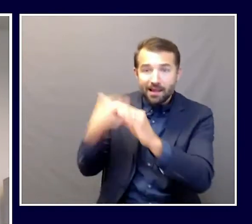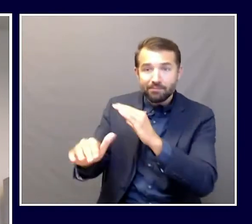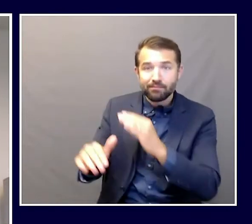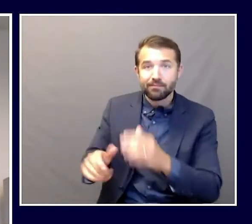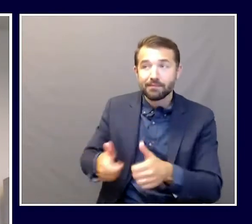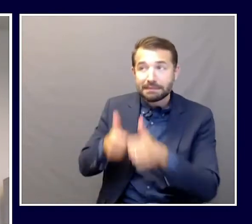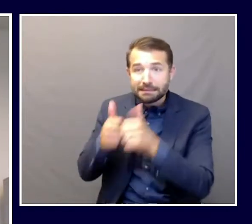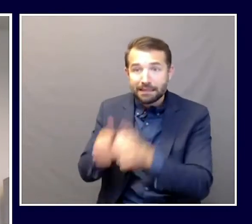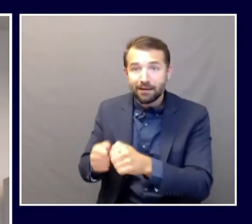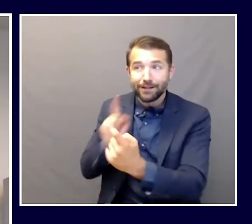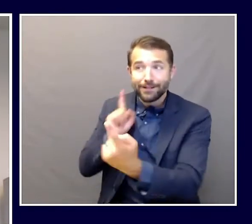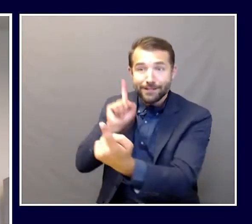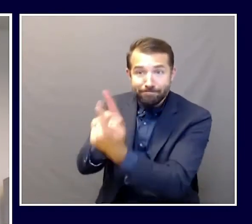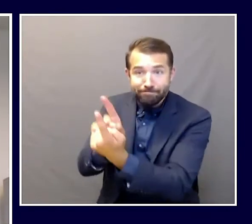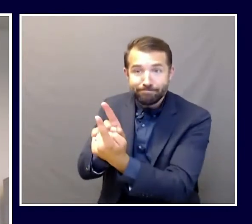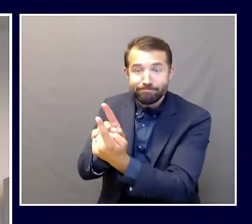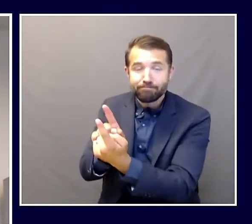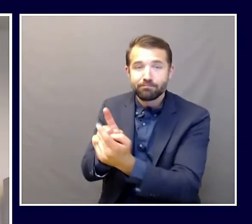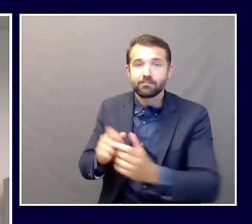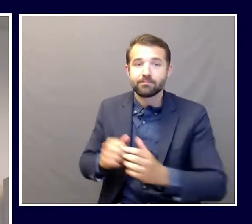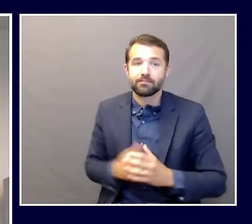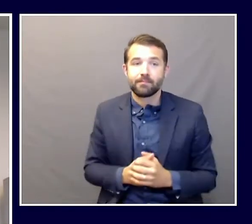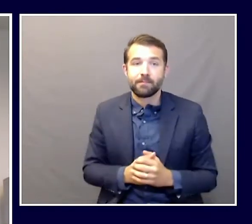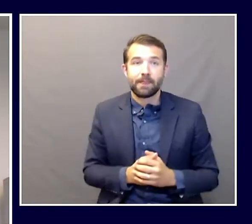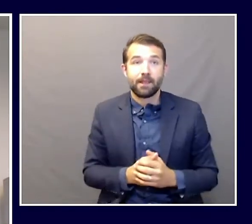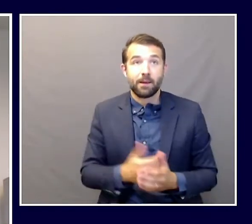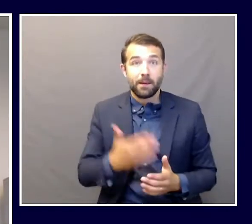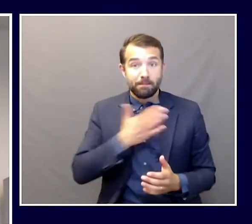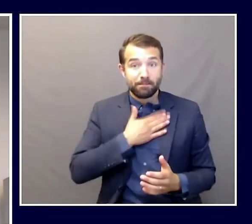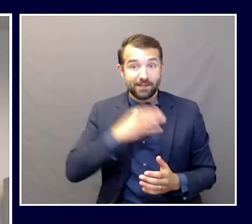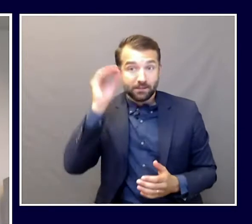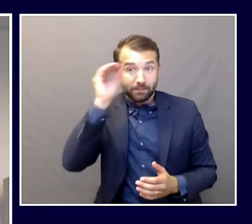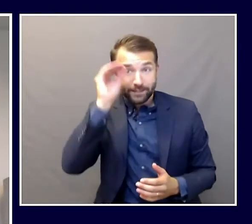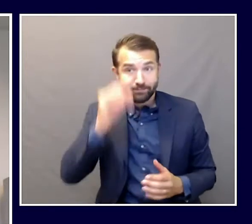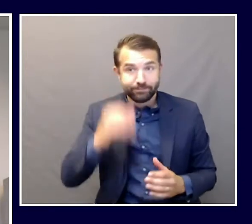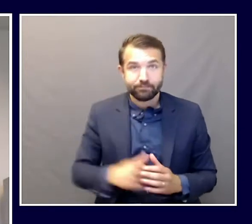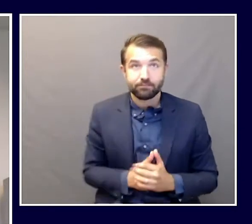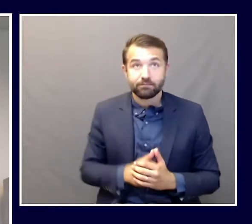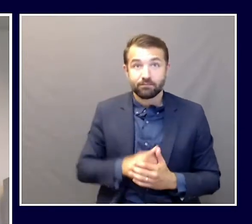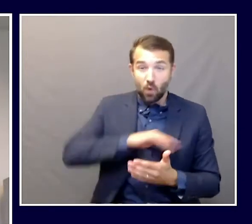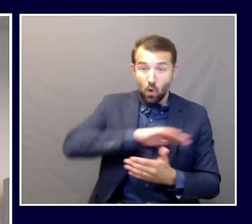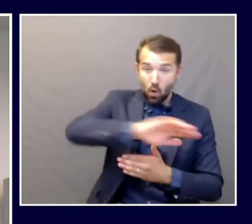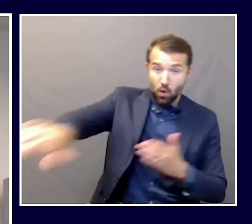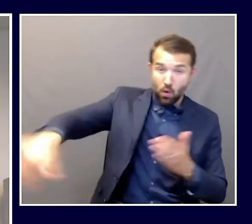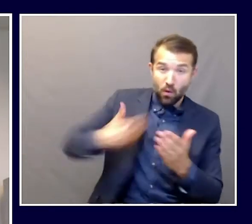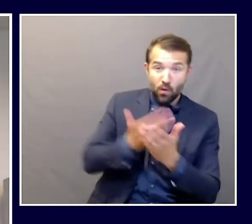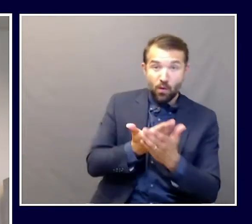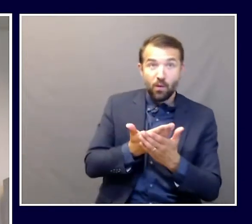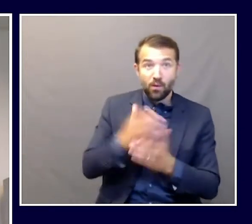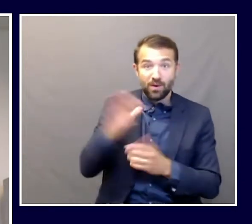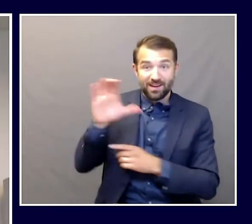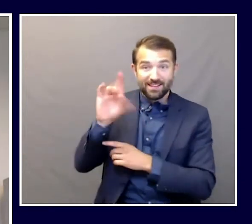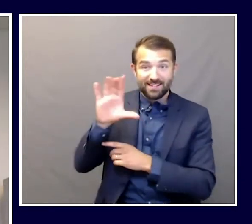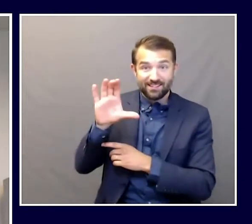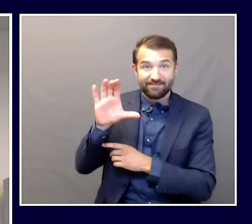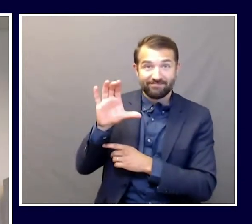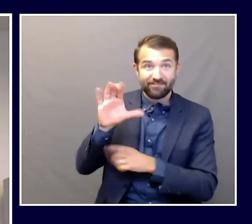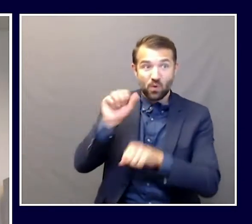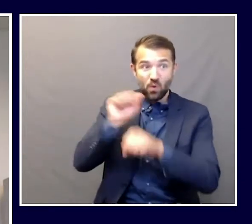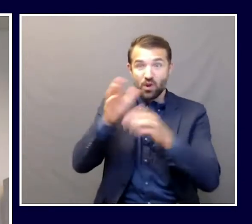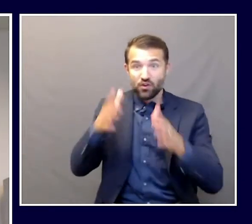view, no one who works at the Maine CDC should ever have to have the hard work that they've put in